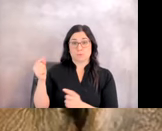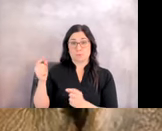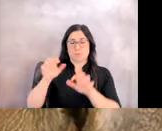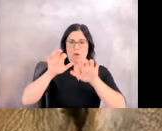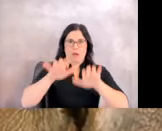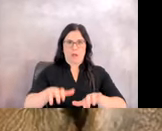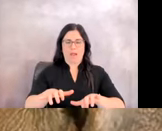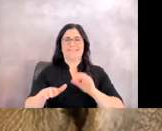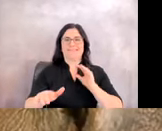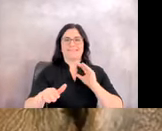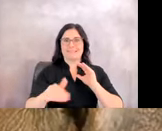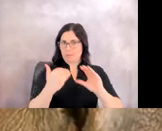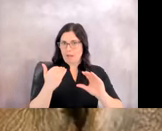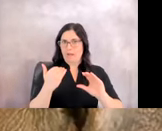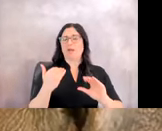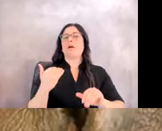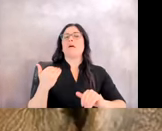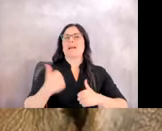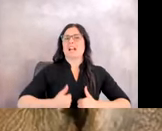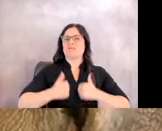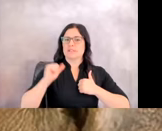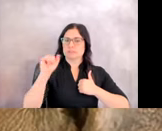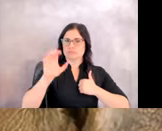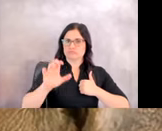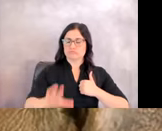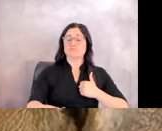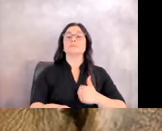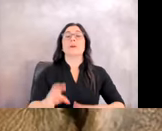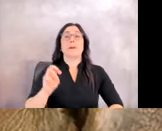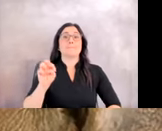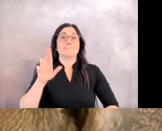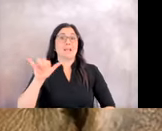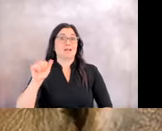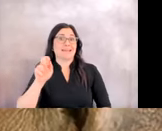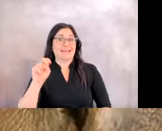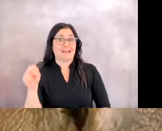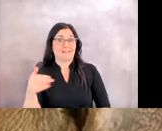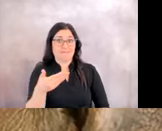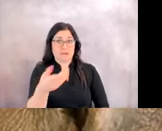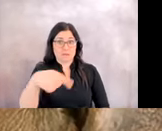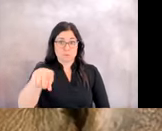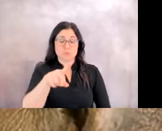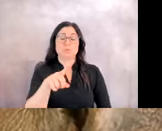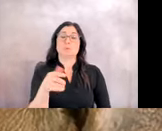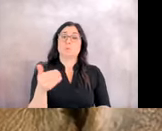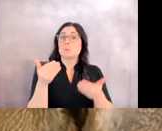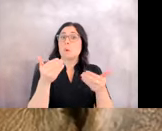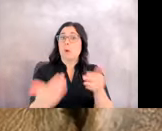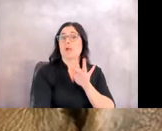we're going to put our email addresses up, but Marianne invites anybody that feels that way with that one bullet